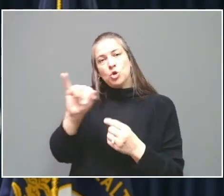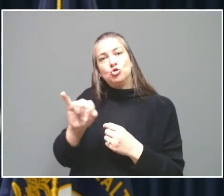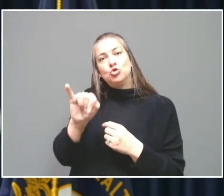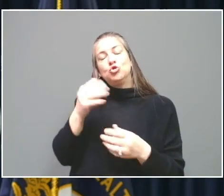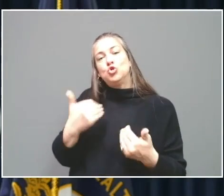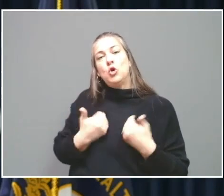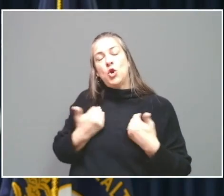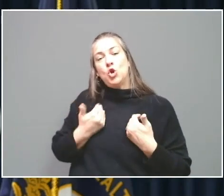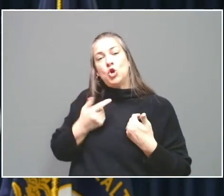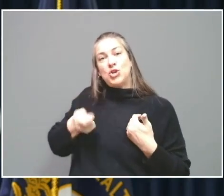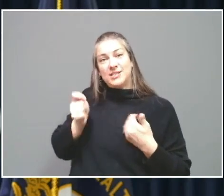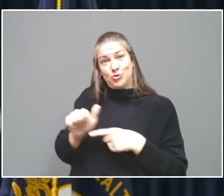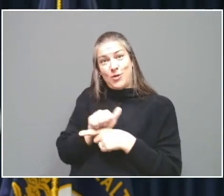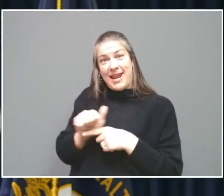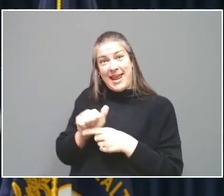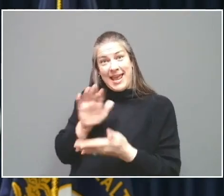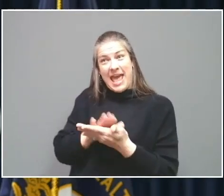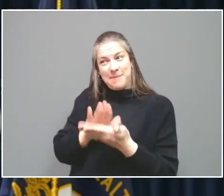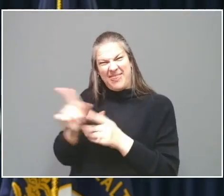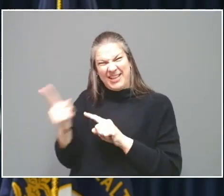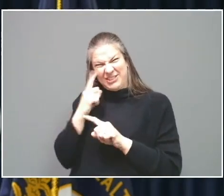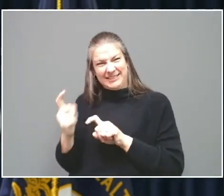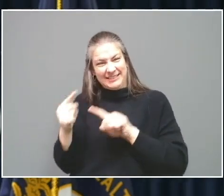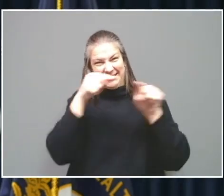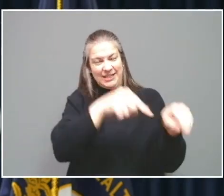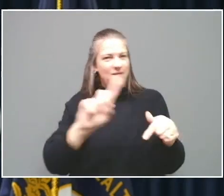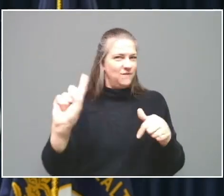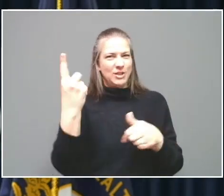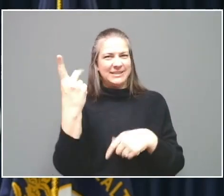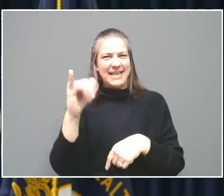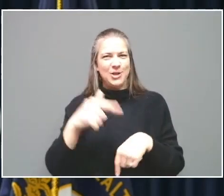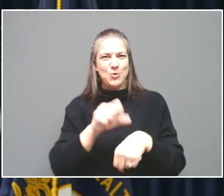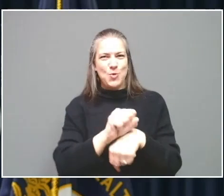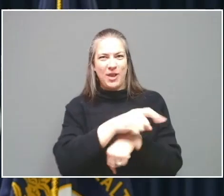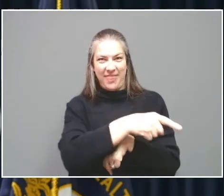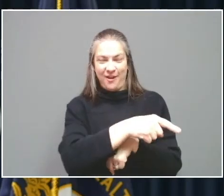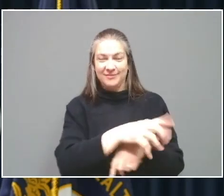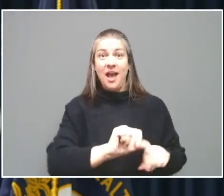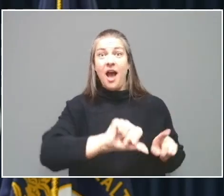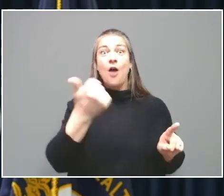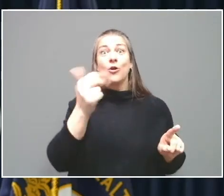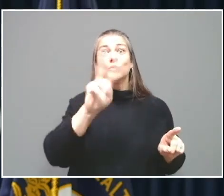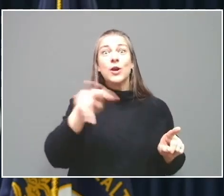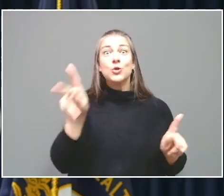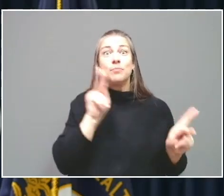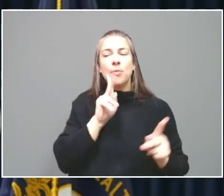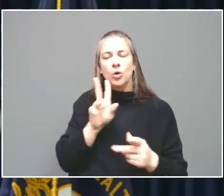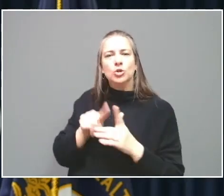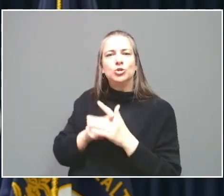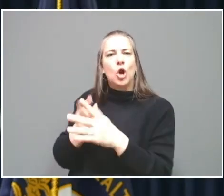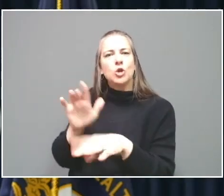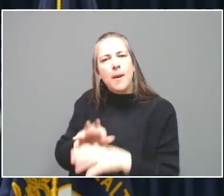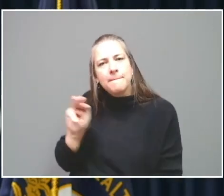and have reported for the first day to their assigned facility. Another 22 individuals begin the Training Academy on Monday and are expected